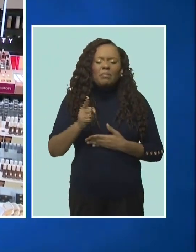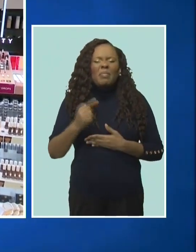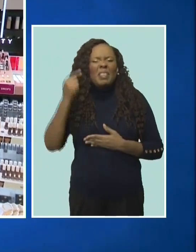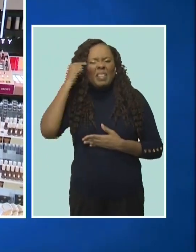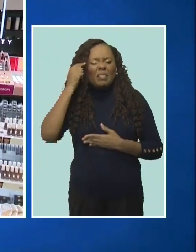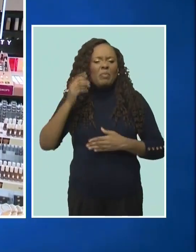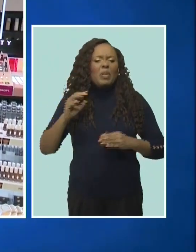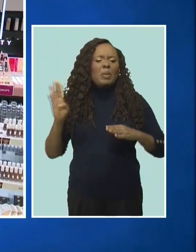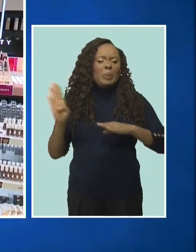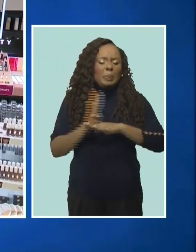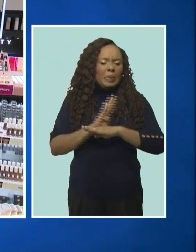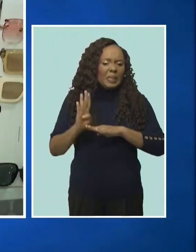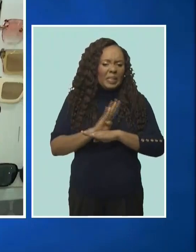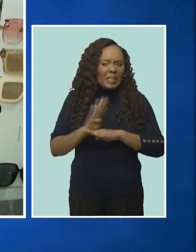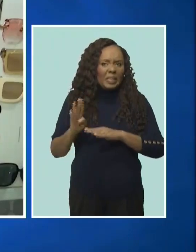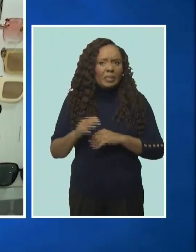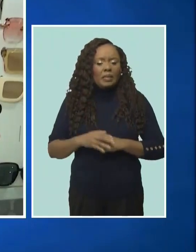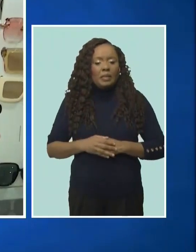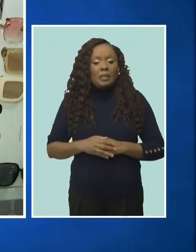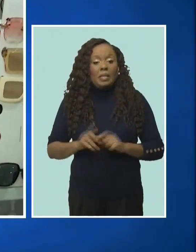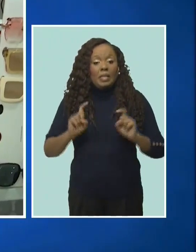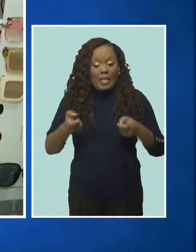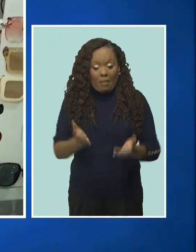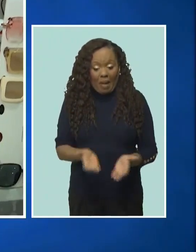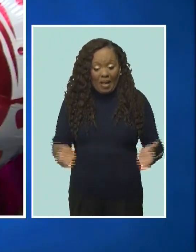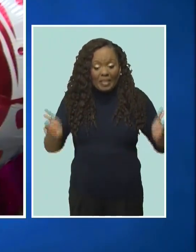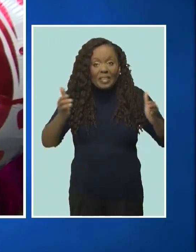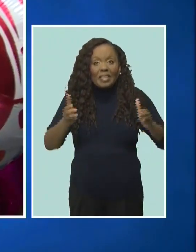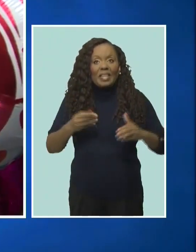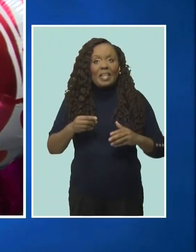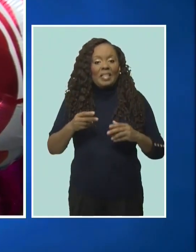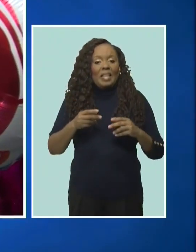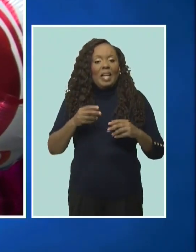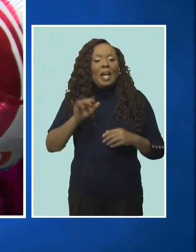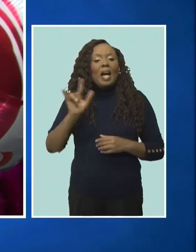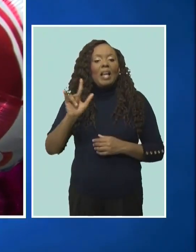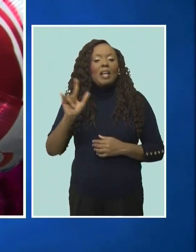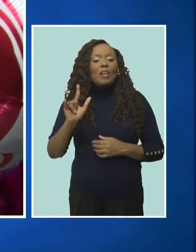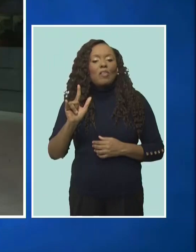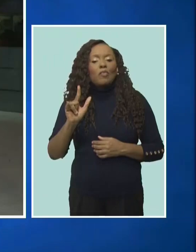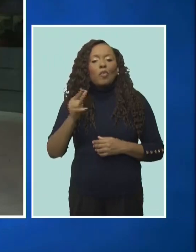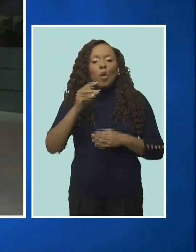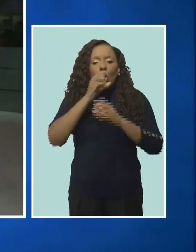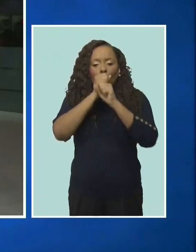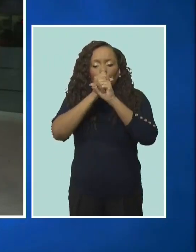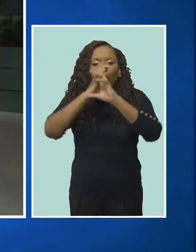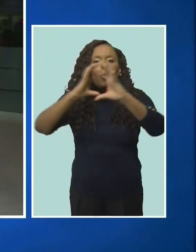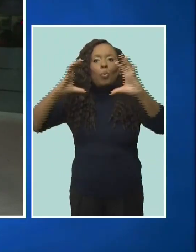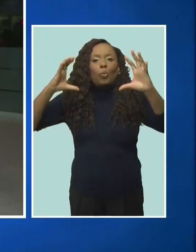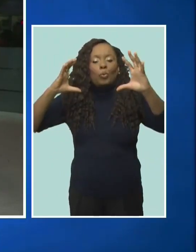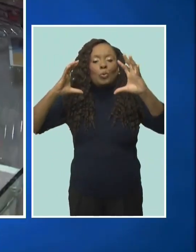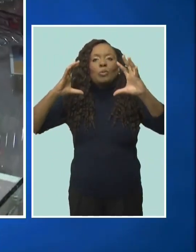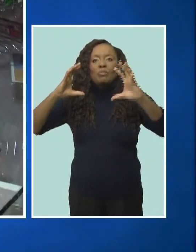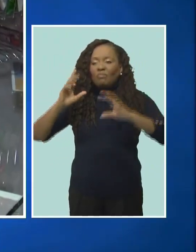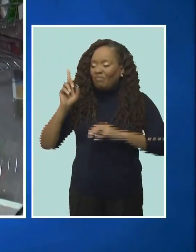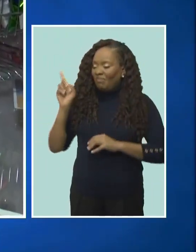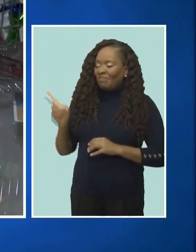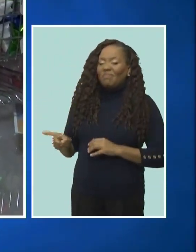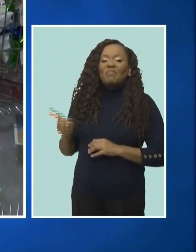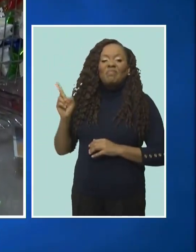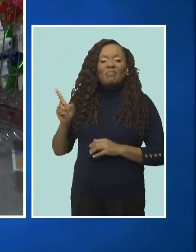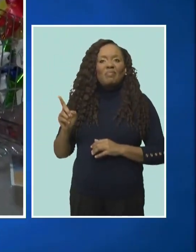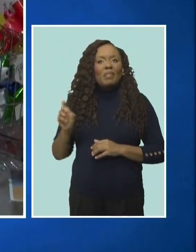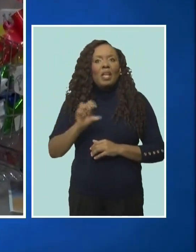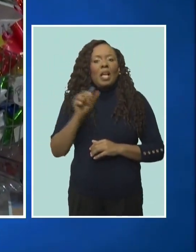as Valentine's is concerned. Gift baskets and I Love You heart-shaped balloons are on display for all to see at Imperial Gifts